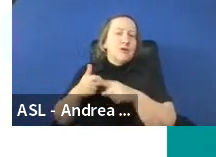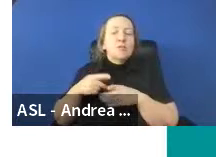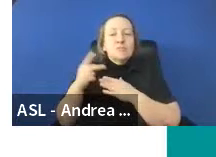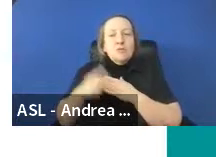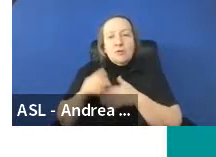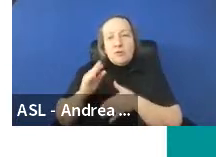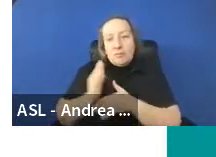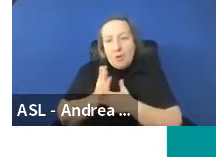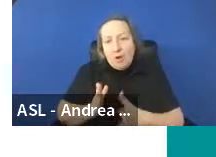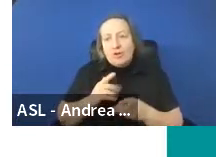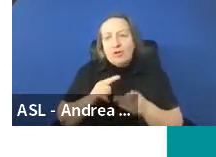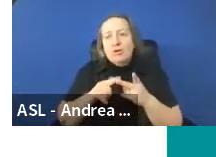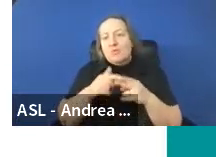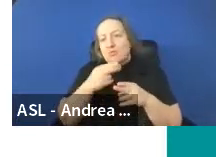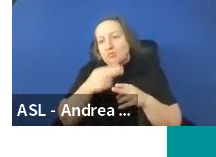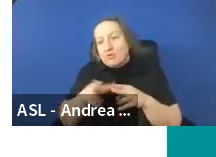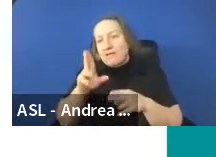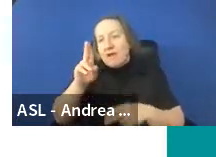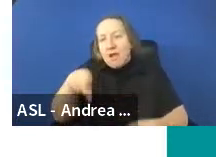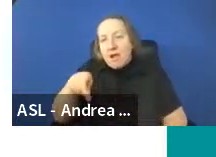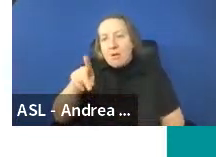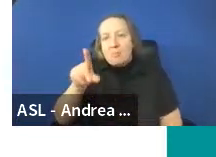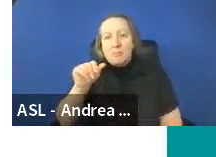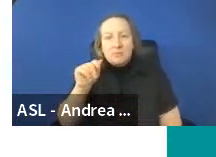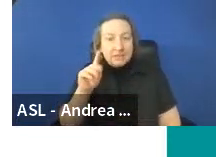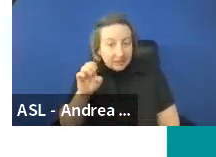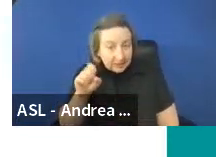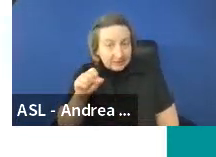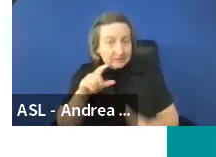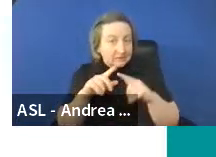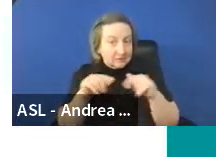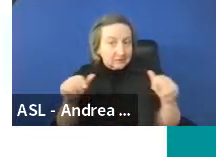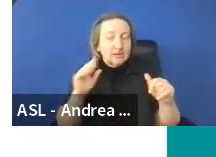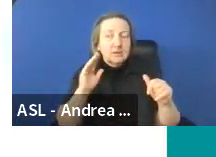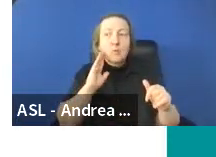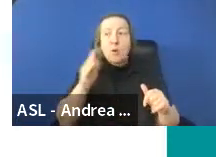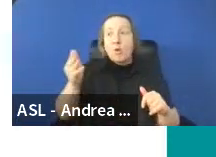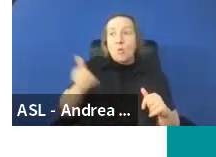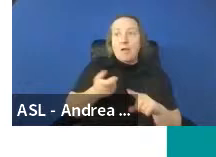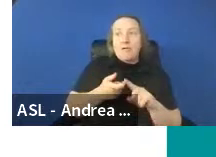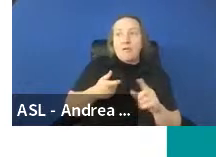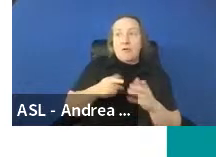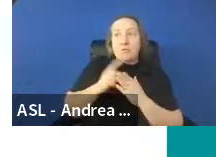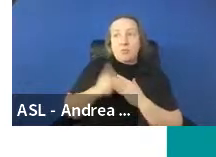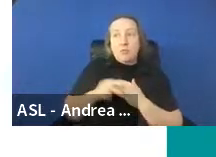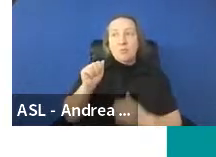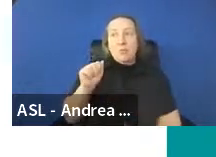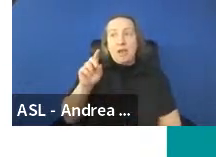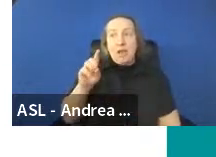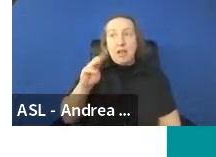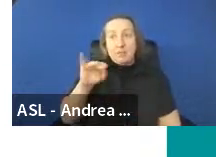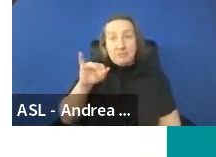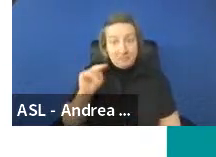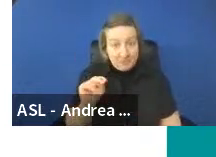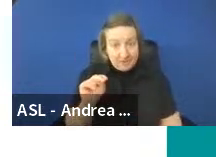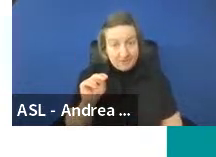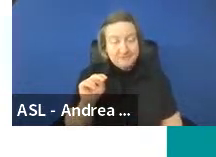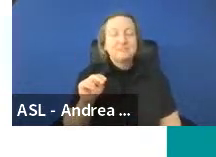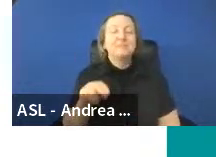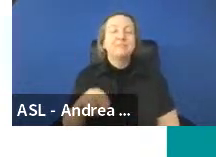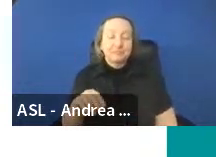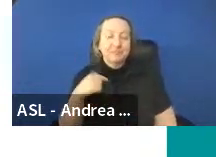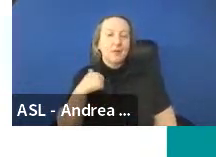brief updates. And then we will have a welcome from our program administrator. We are looking